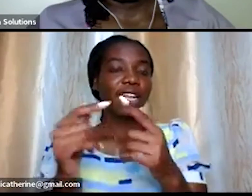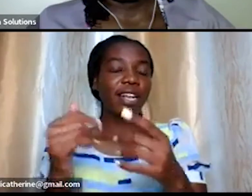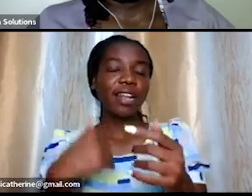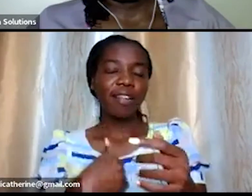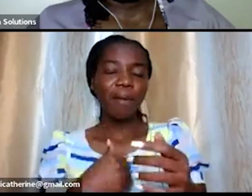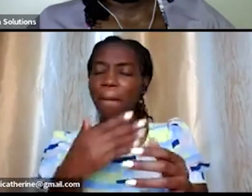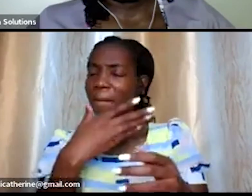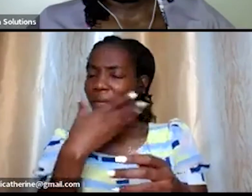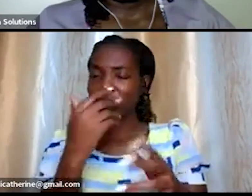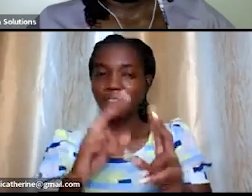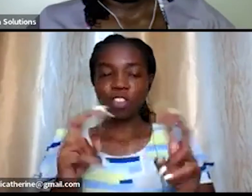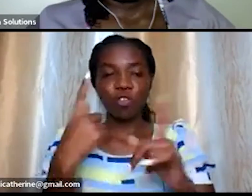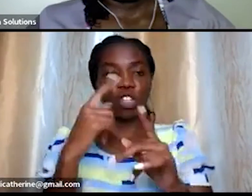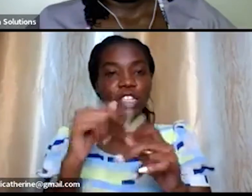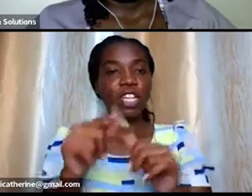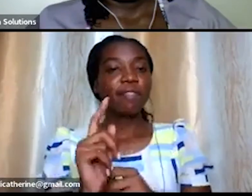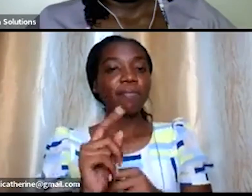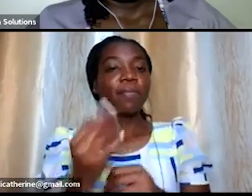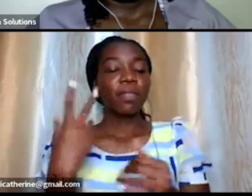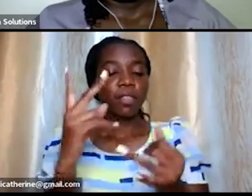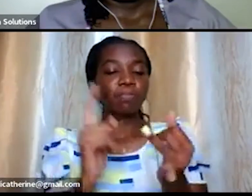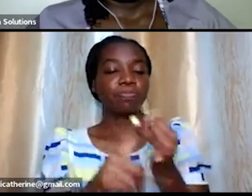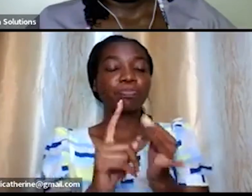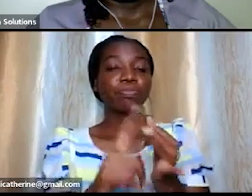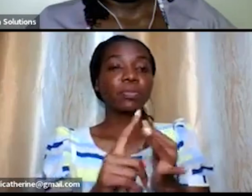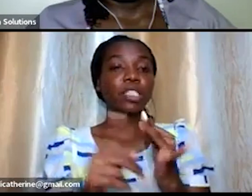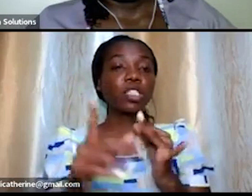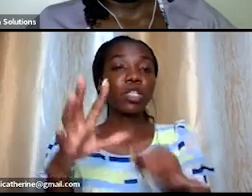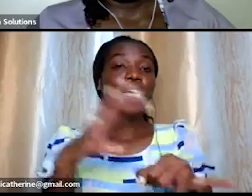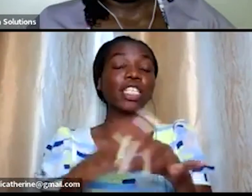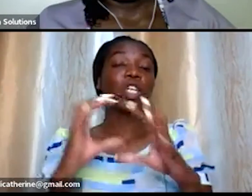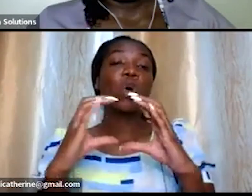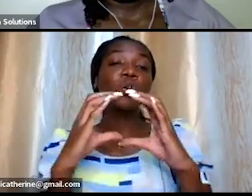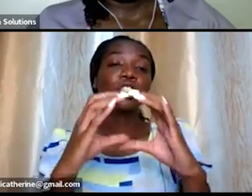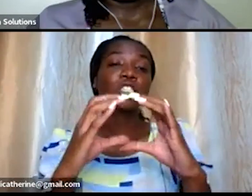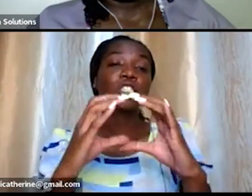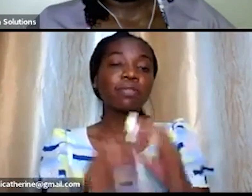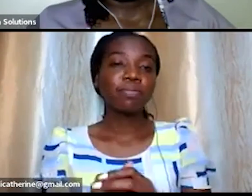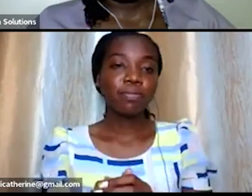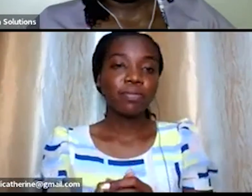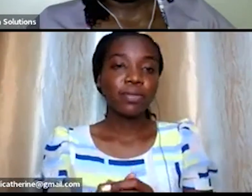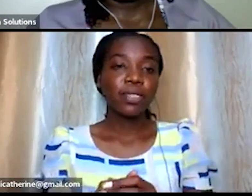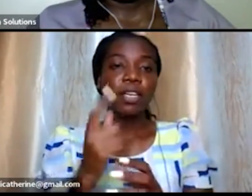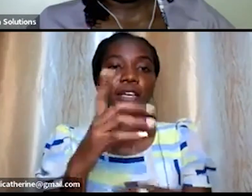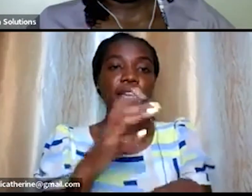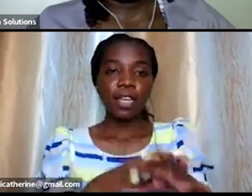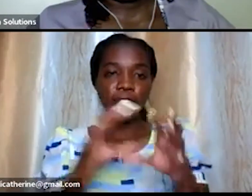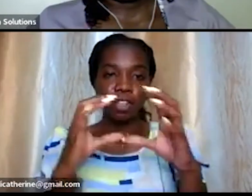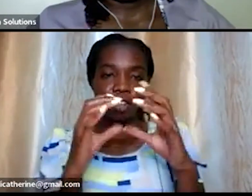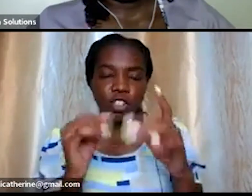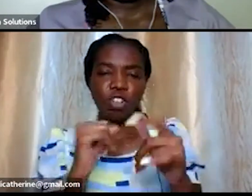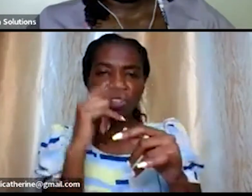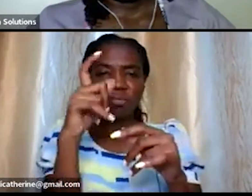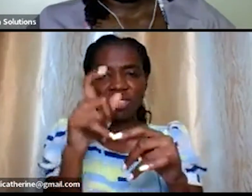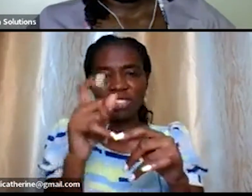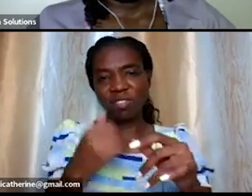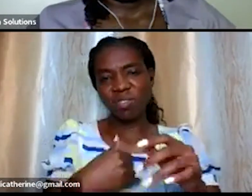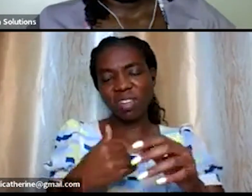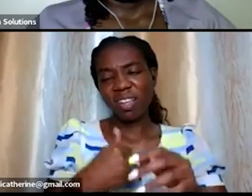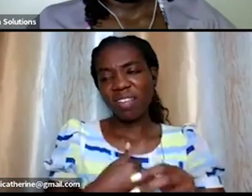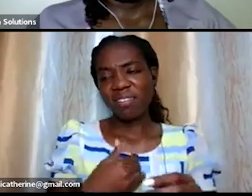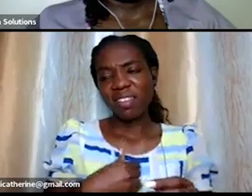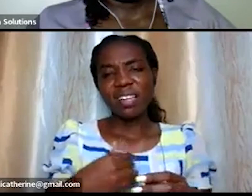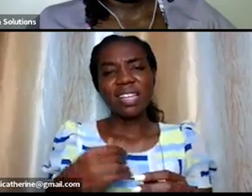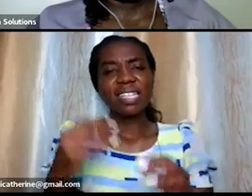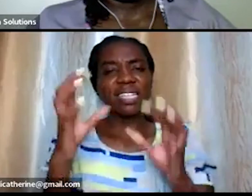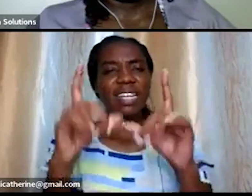That's number one. Secondly, find a coach. You don't have to have a certified professional